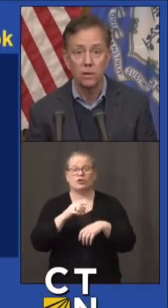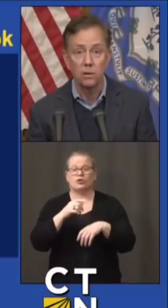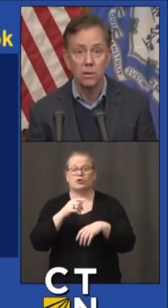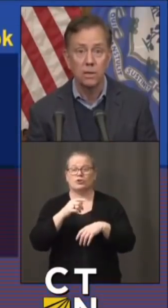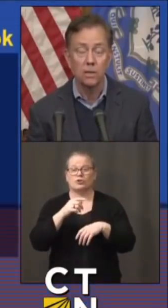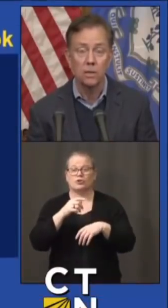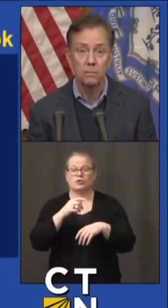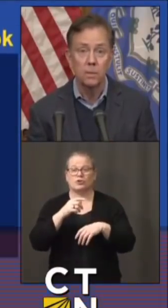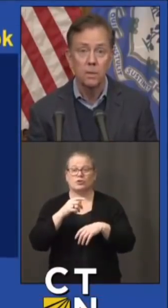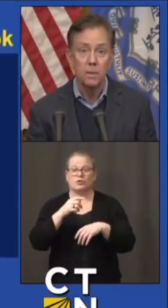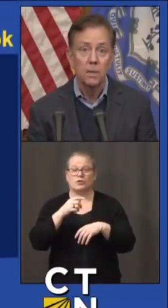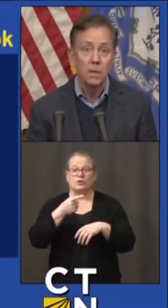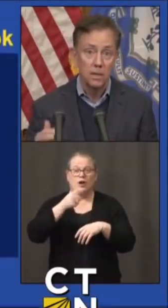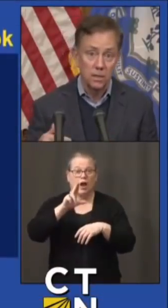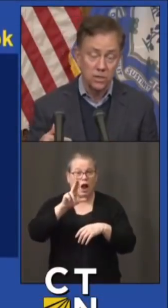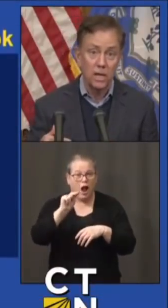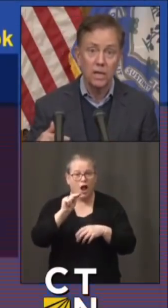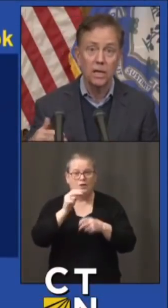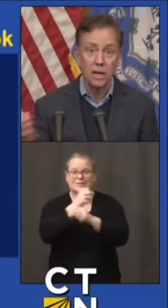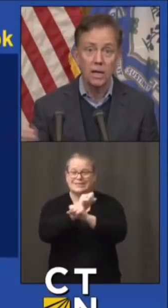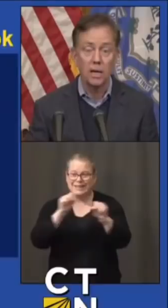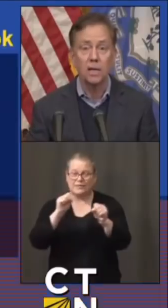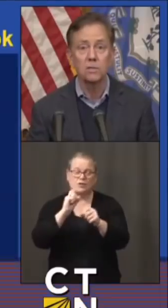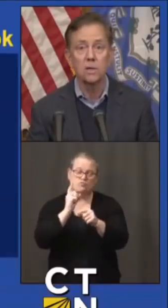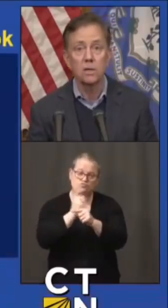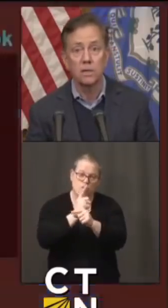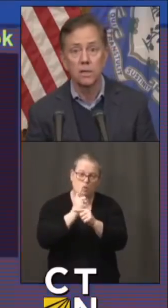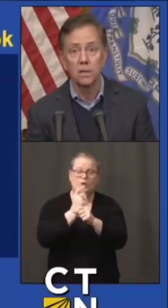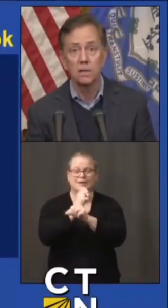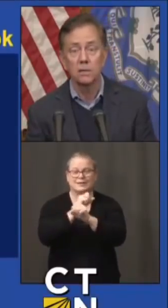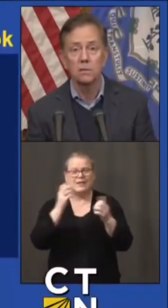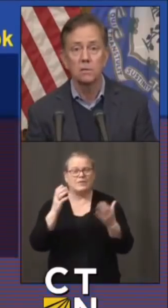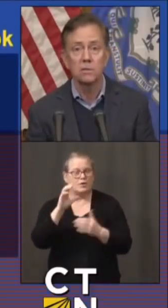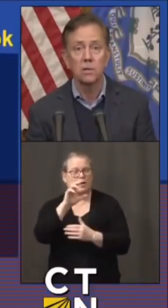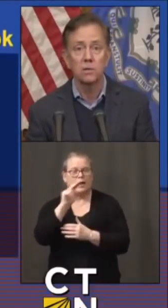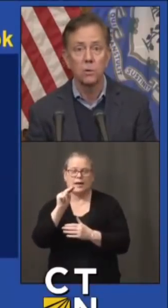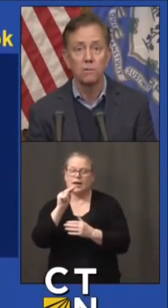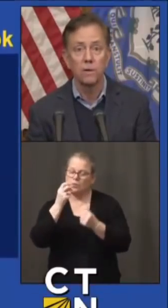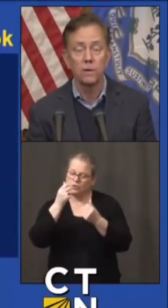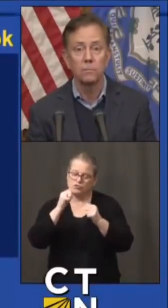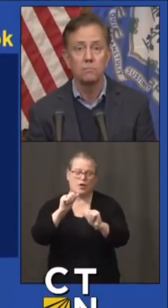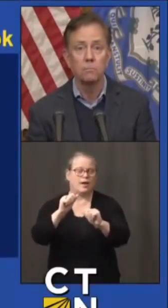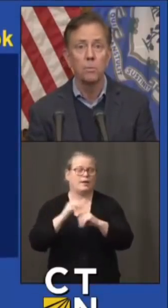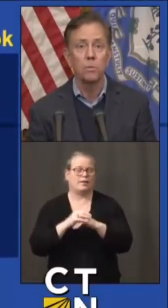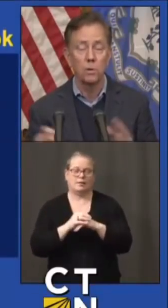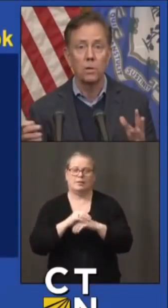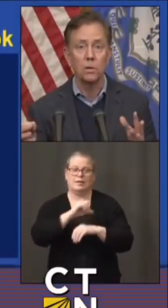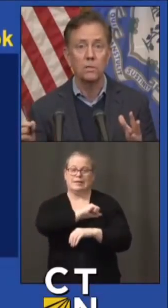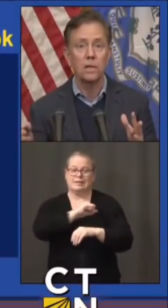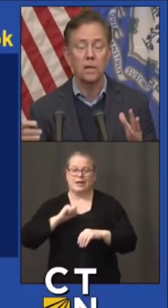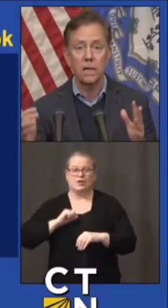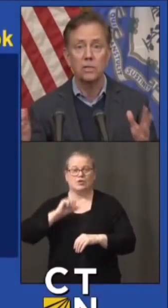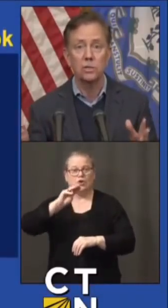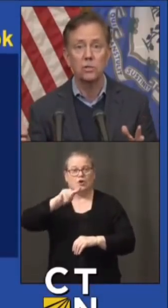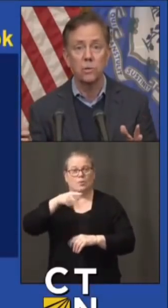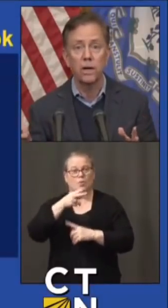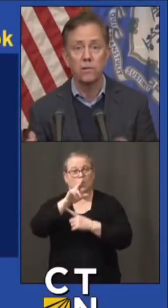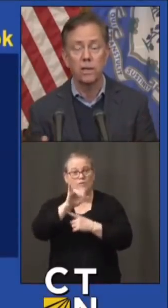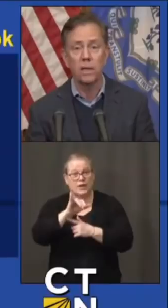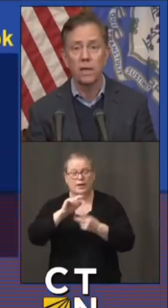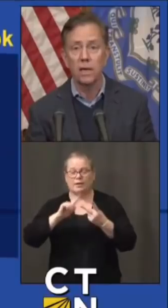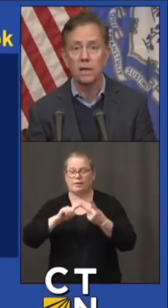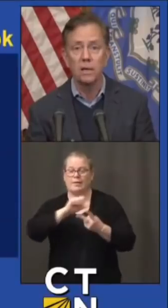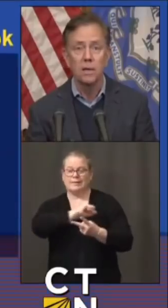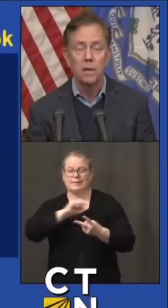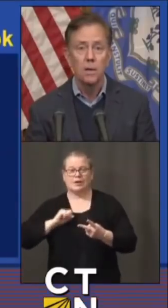safety here in the state of Connecticut. I can tell you that Senators Murphy and Blumenthal and our delegation are doing